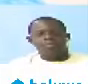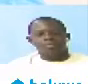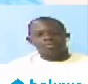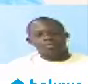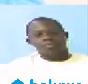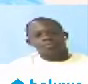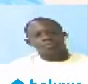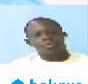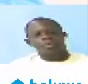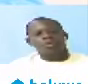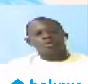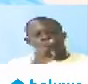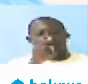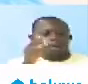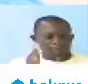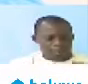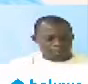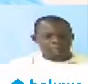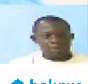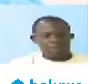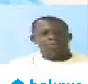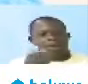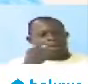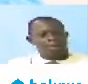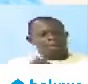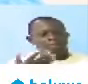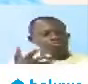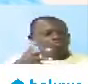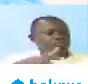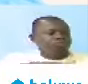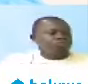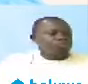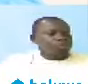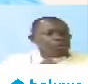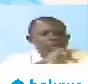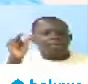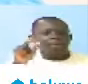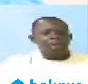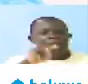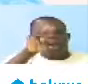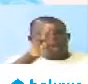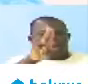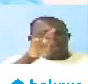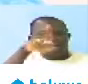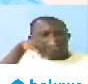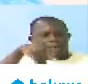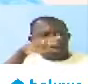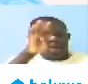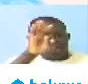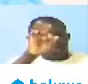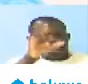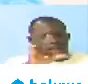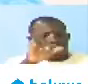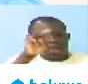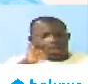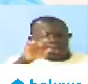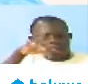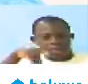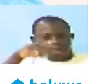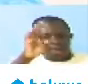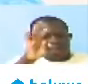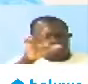You are ultimately integrated into the NPFL. Saying kuni nyaba la nyala baobi inarini dundi